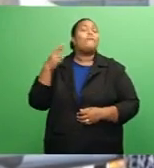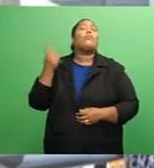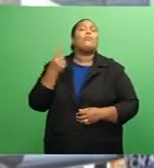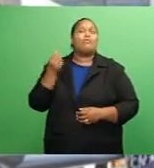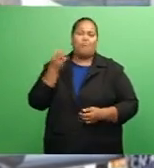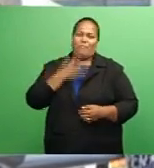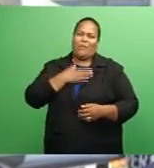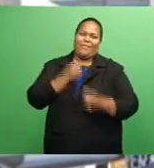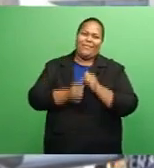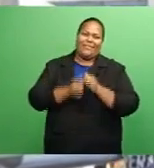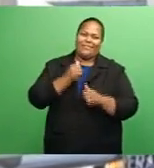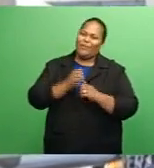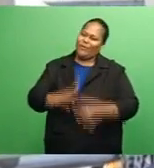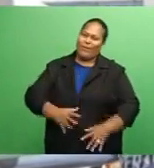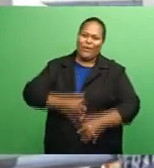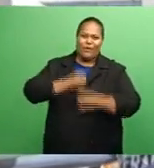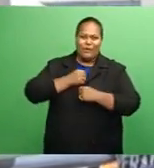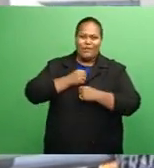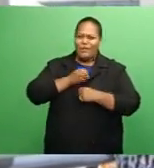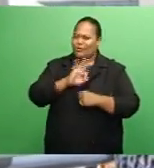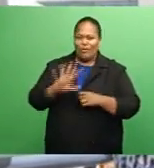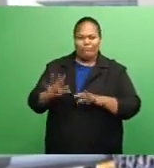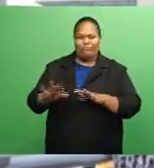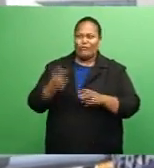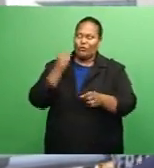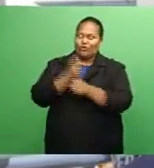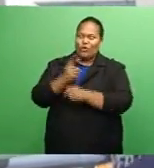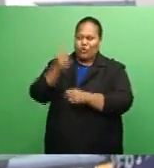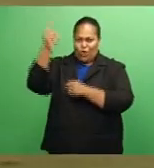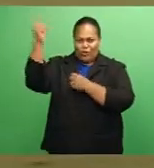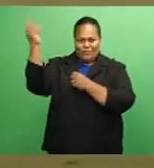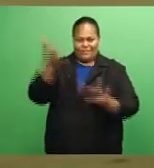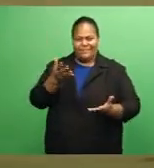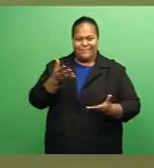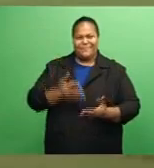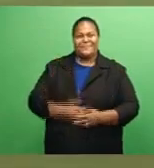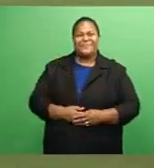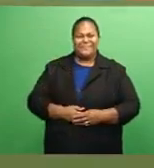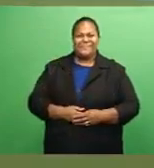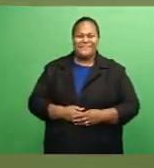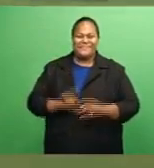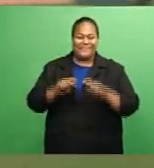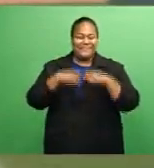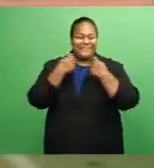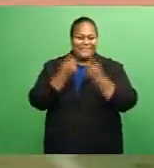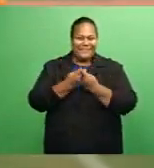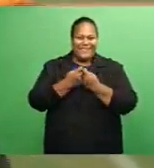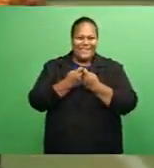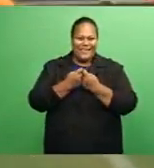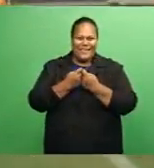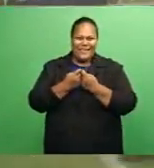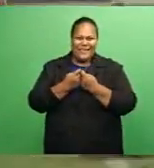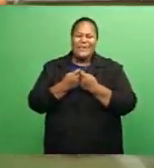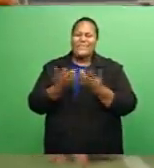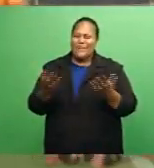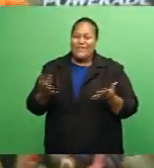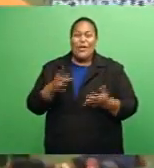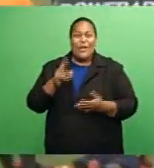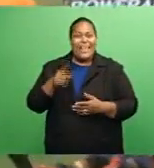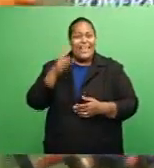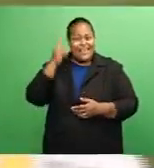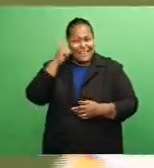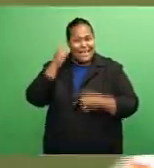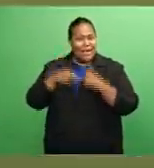I was confident, and it was all through God's will. The team dedicated the win to all the kids back in Navua